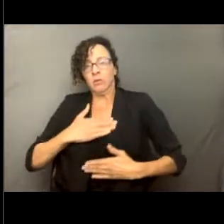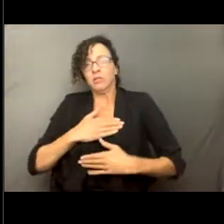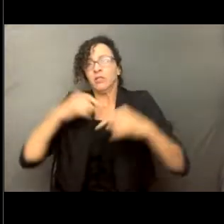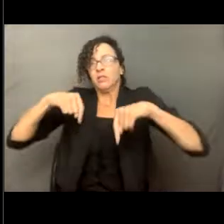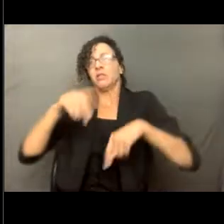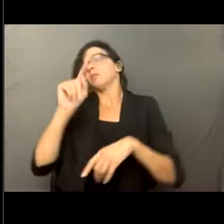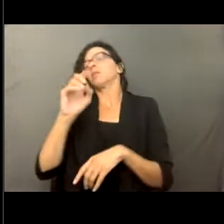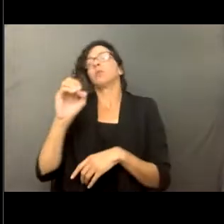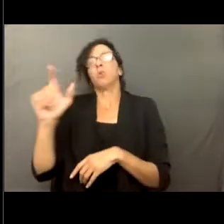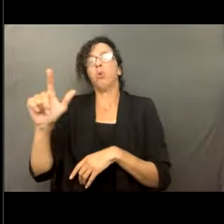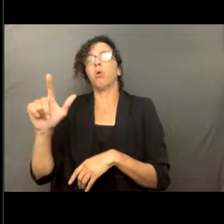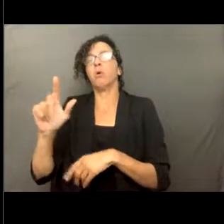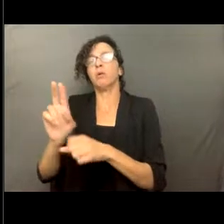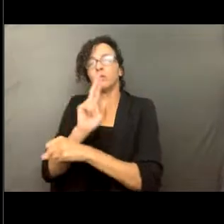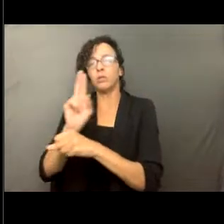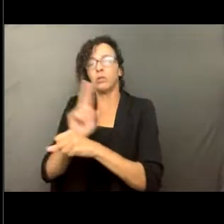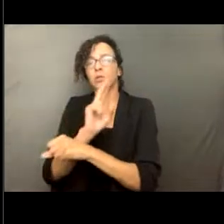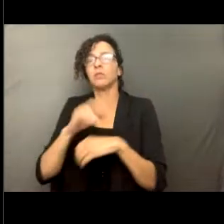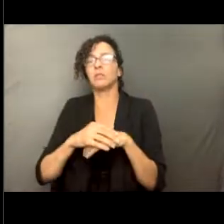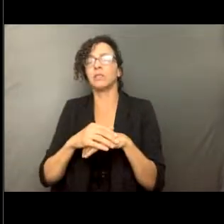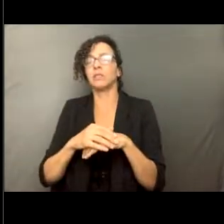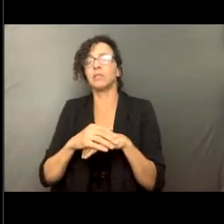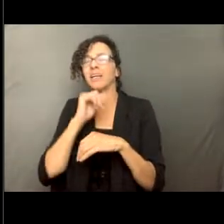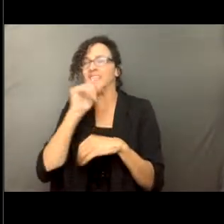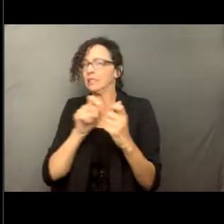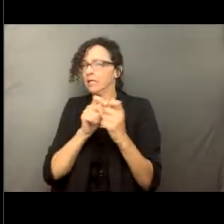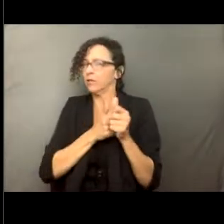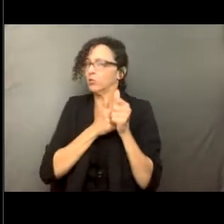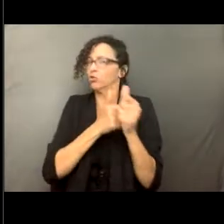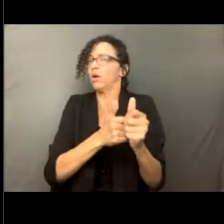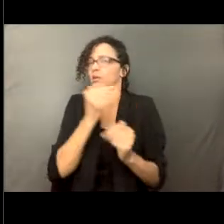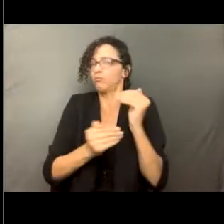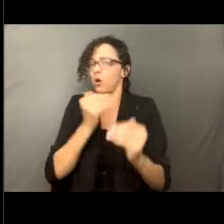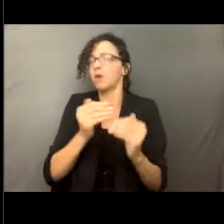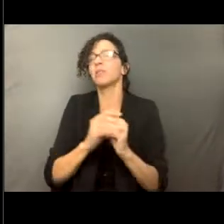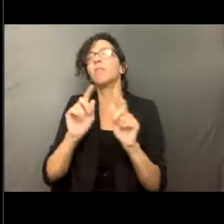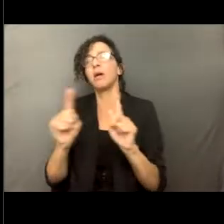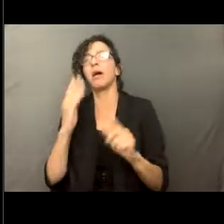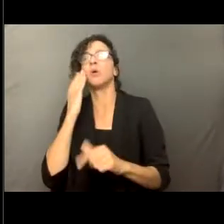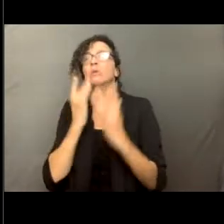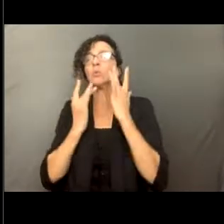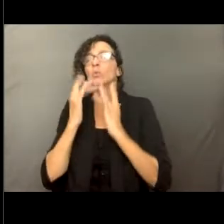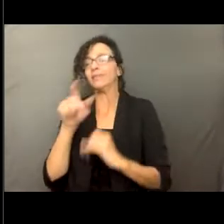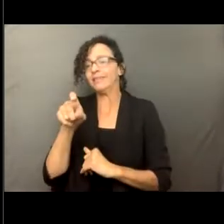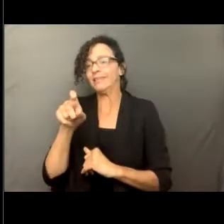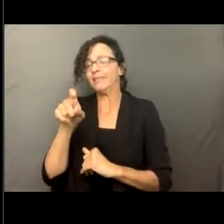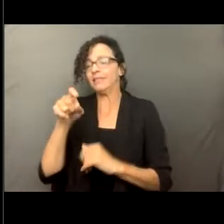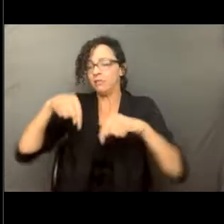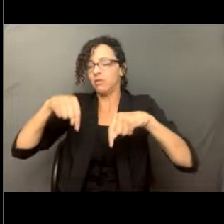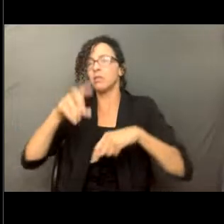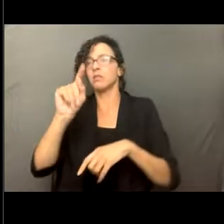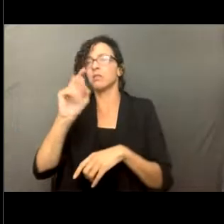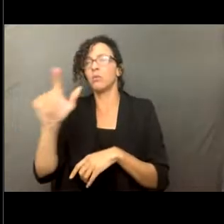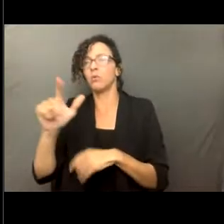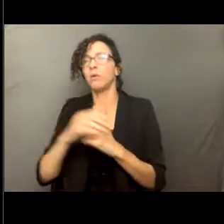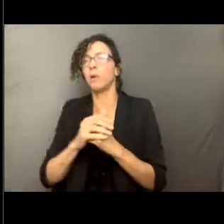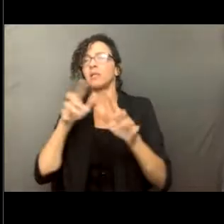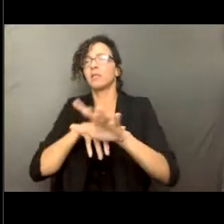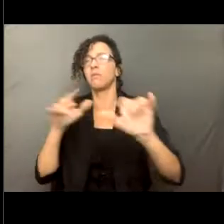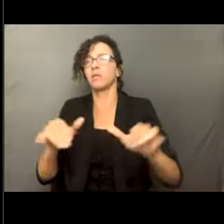point, but I know that there's a need for this tool. At the same time, that what y'all are tasked